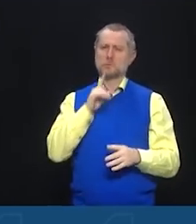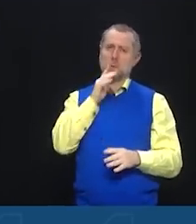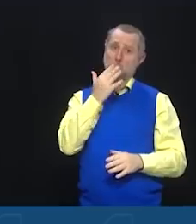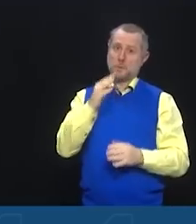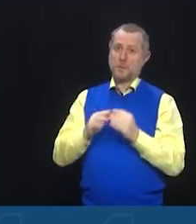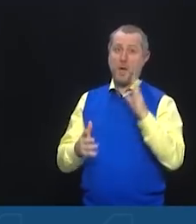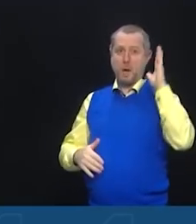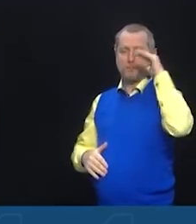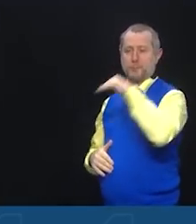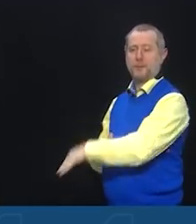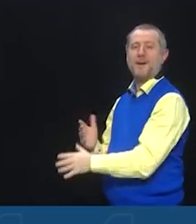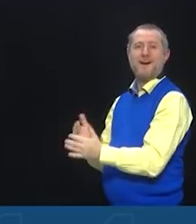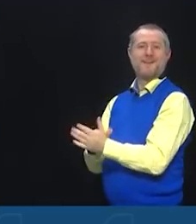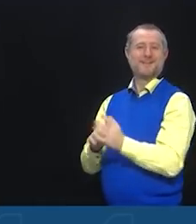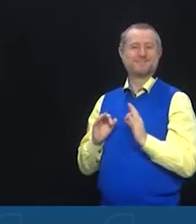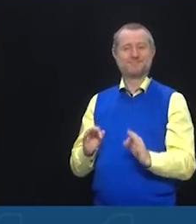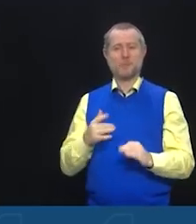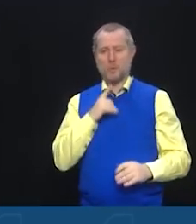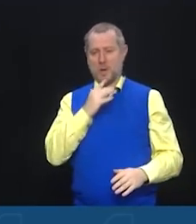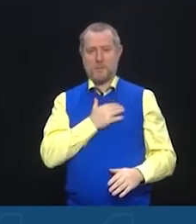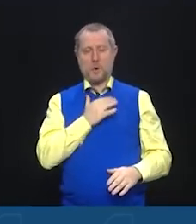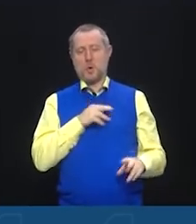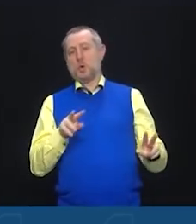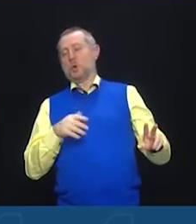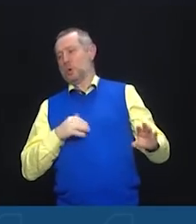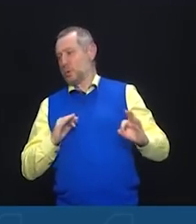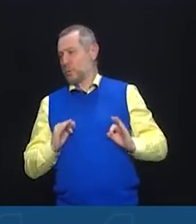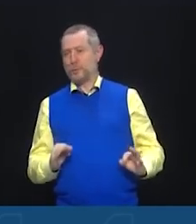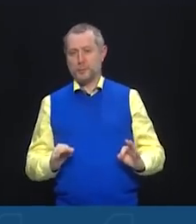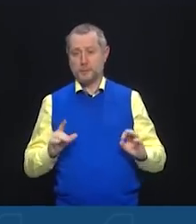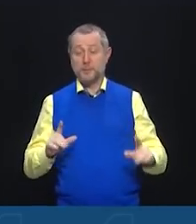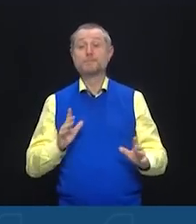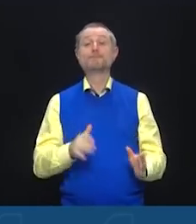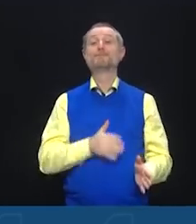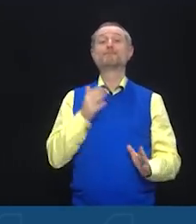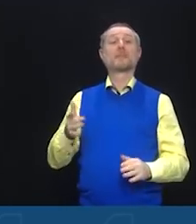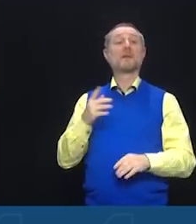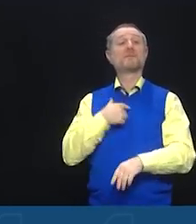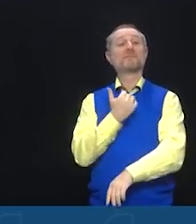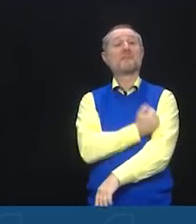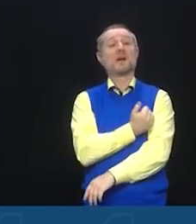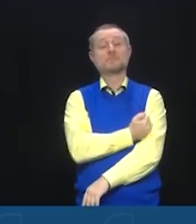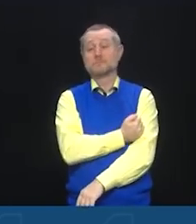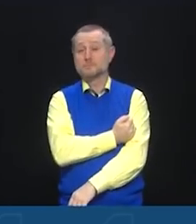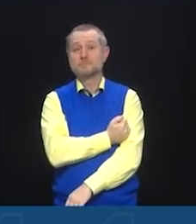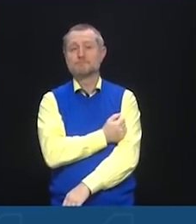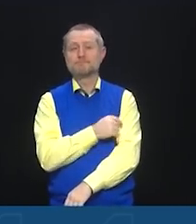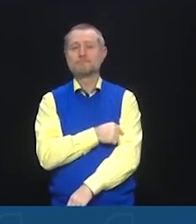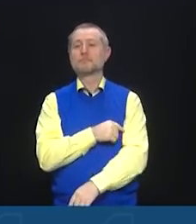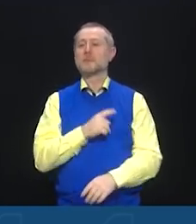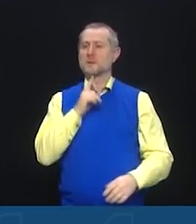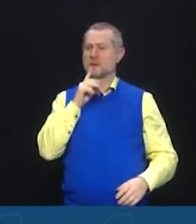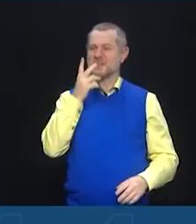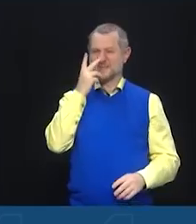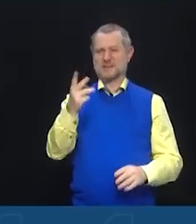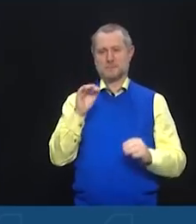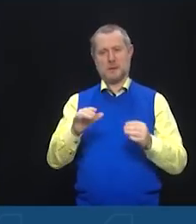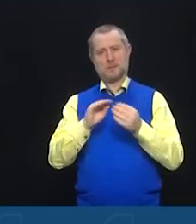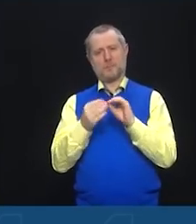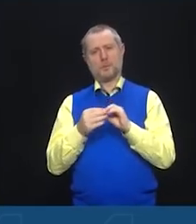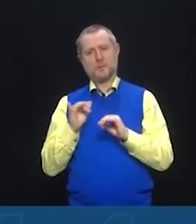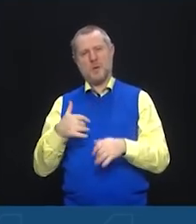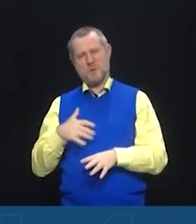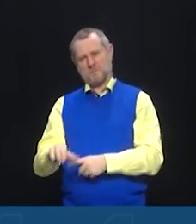well. So we're very pleased to see that. Vaccinations. This, as we've said from the beginning, this is our tool on how we beat back